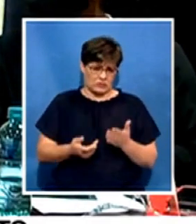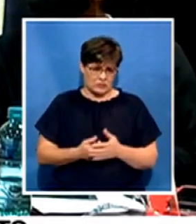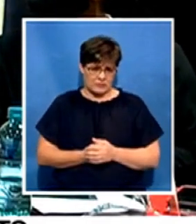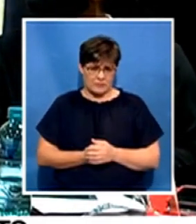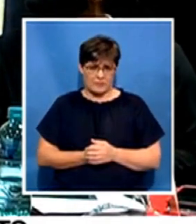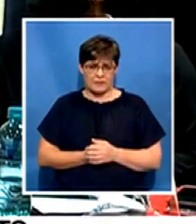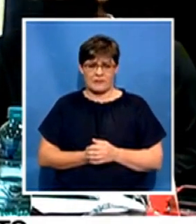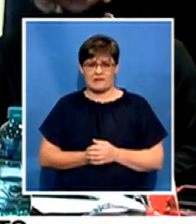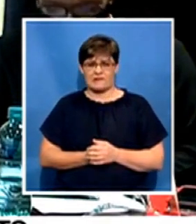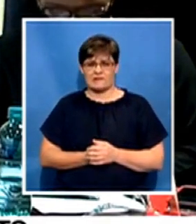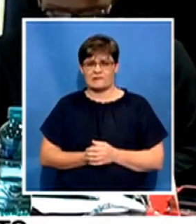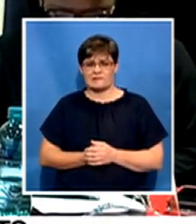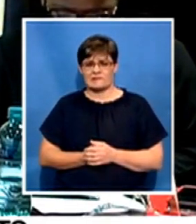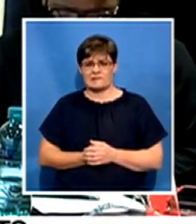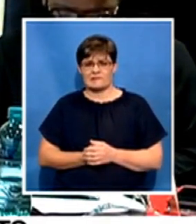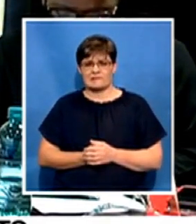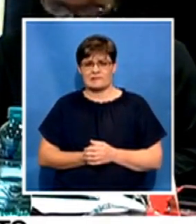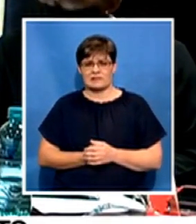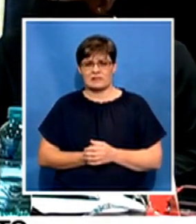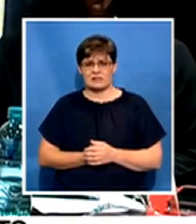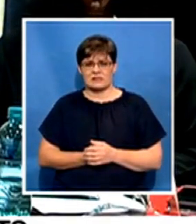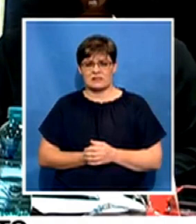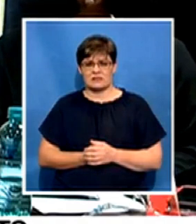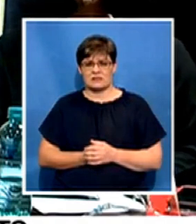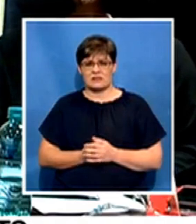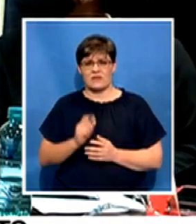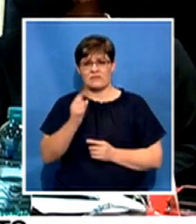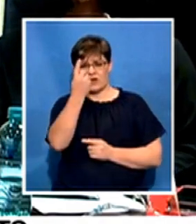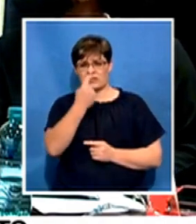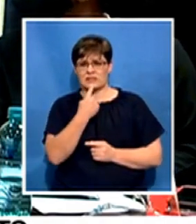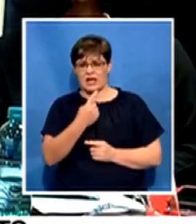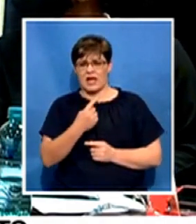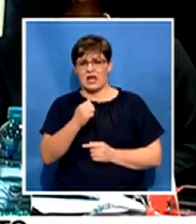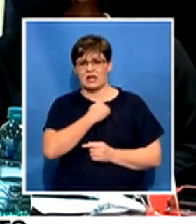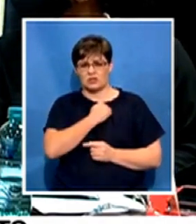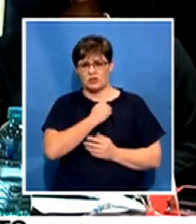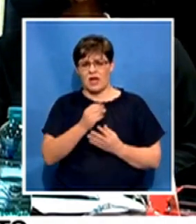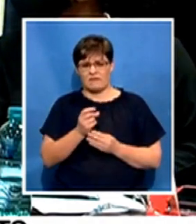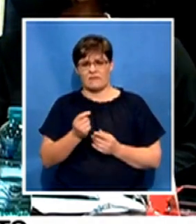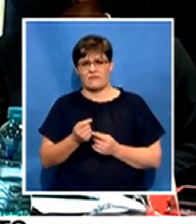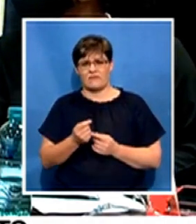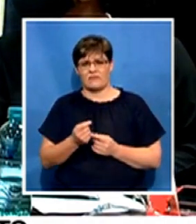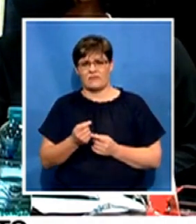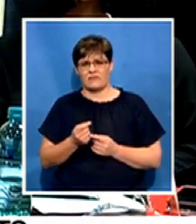the first one says Cosatu as the islands of the ANC has consistently